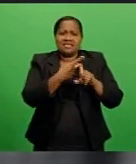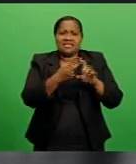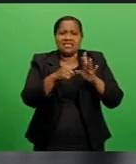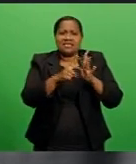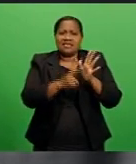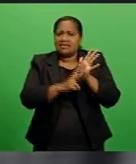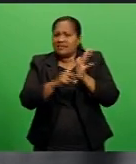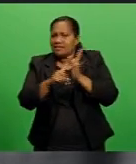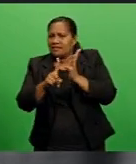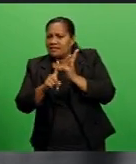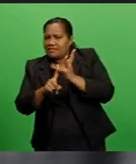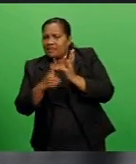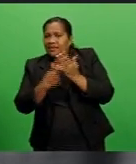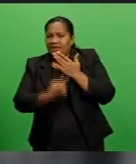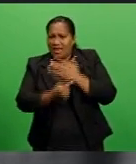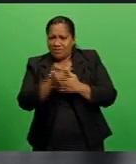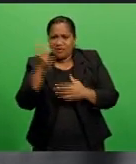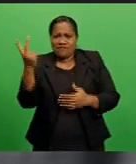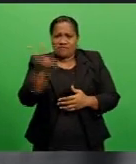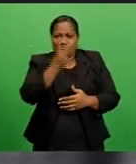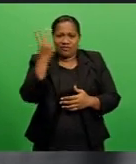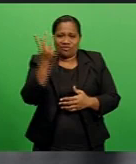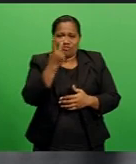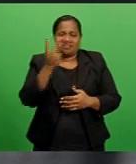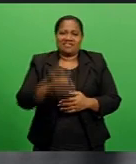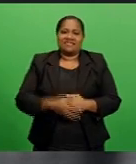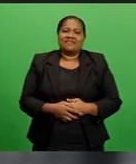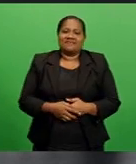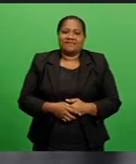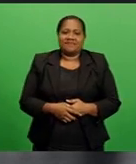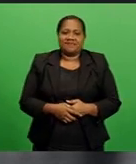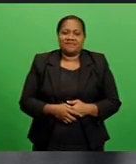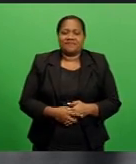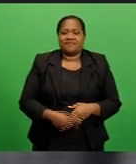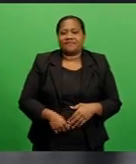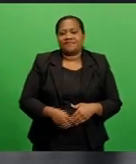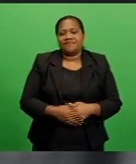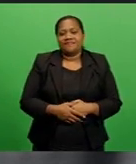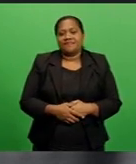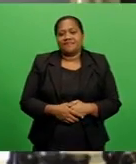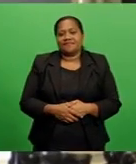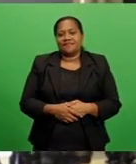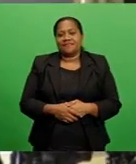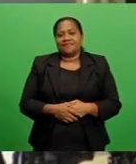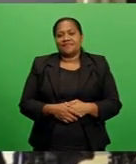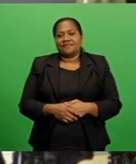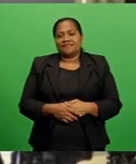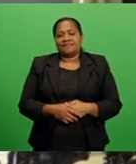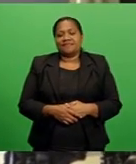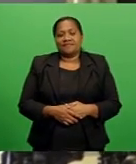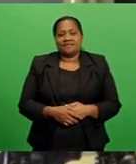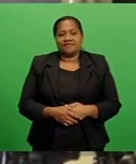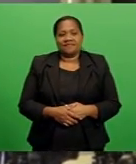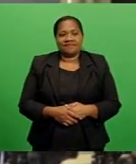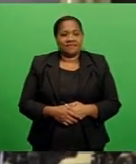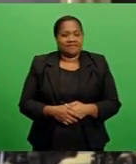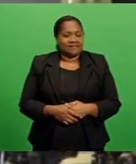recorded an upset over someone who is synonymous with Fiji chess. Aquila Dama with the story.